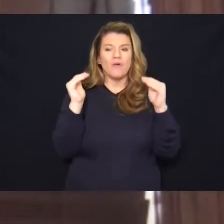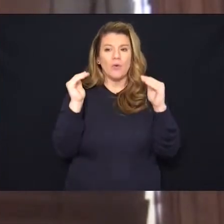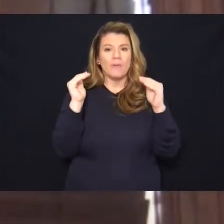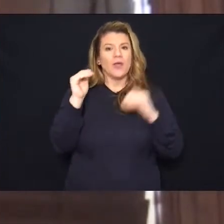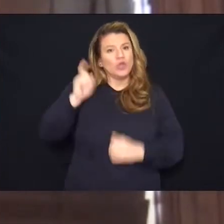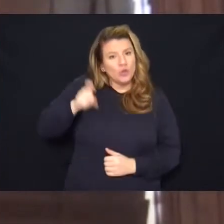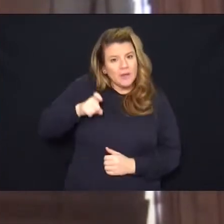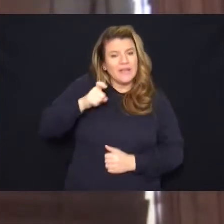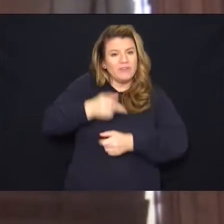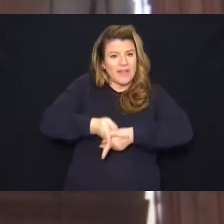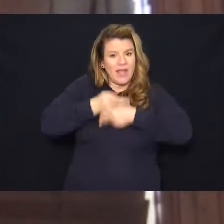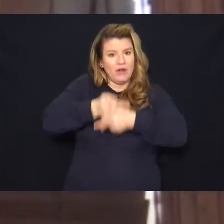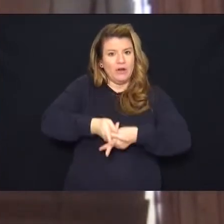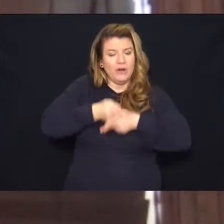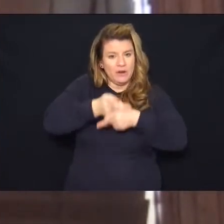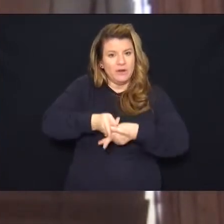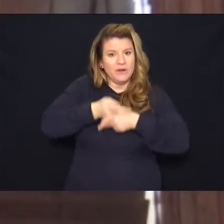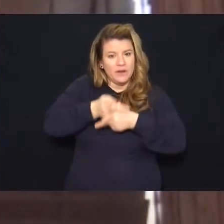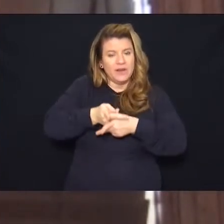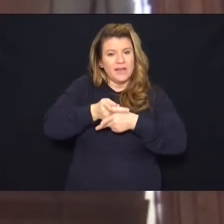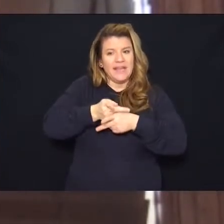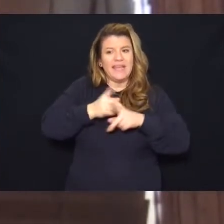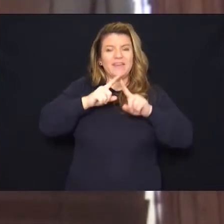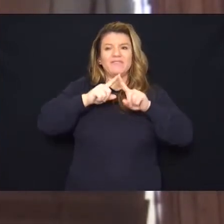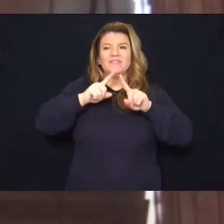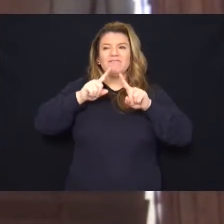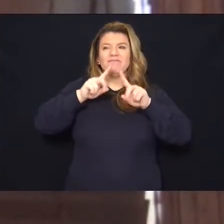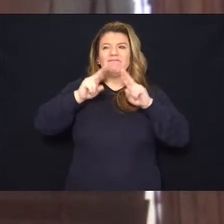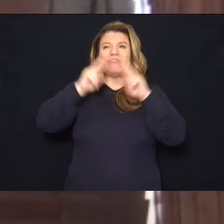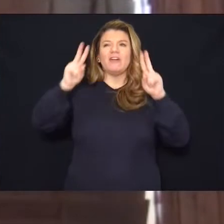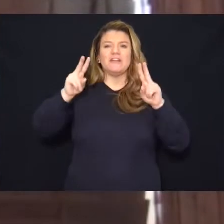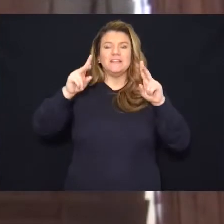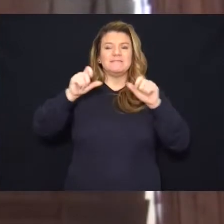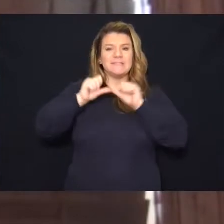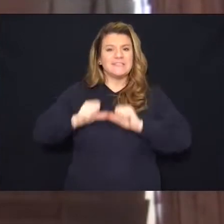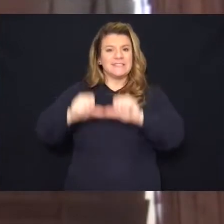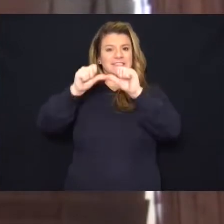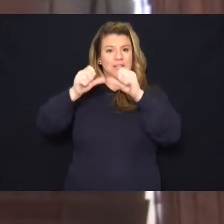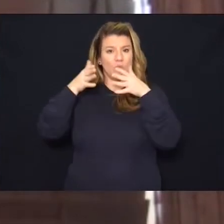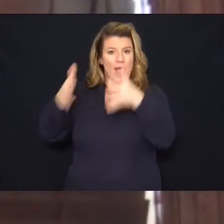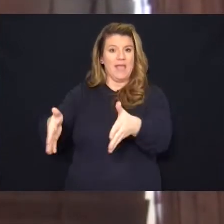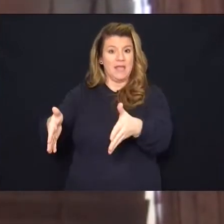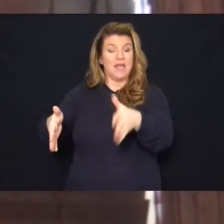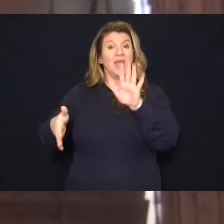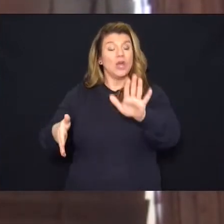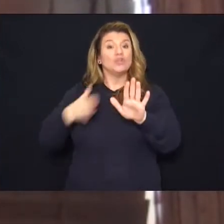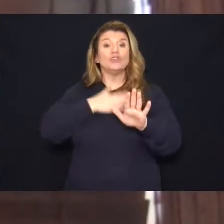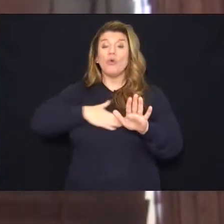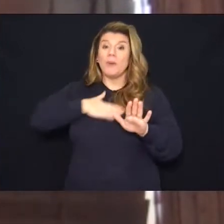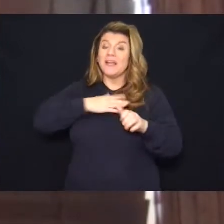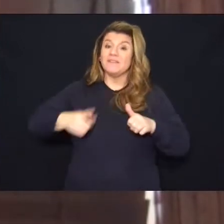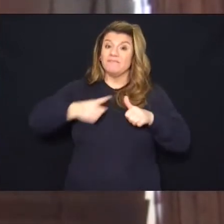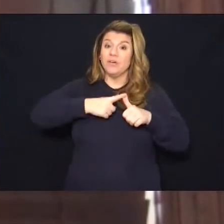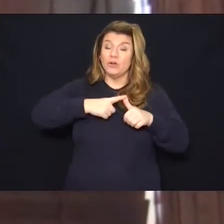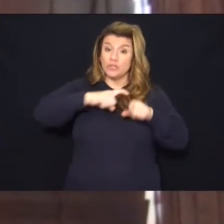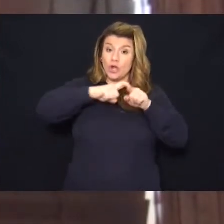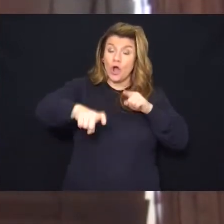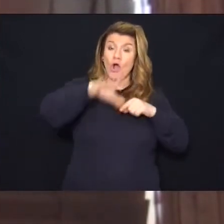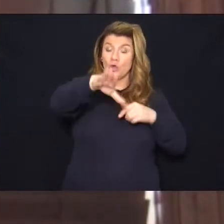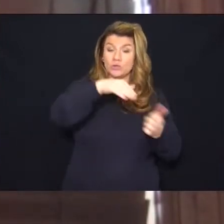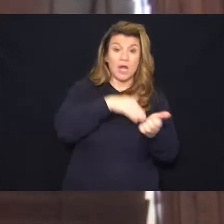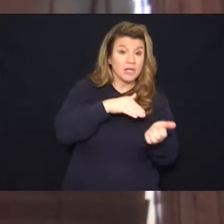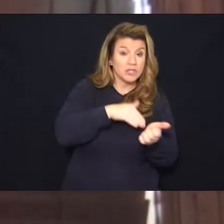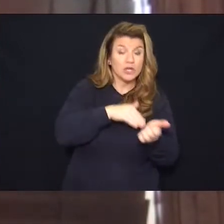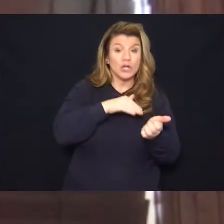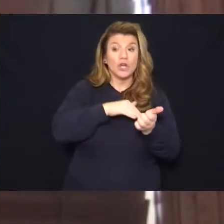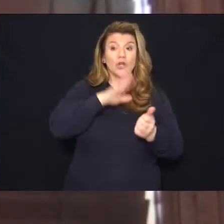they need in a very consistent way. And so please contact your primary care physician, your